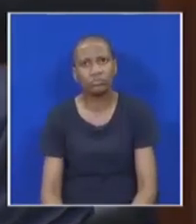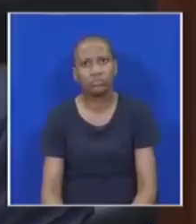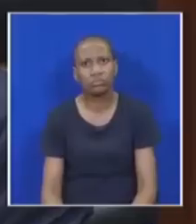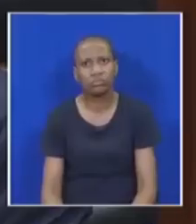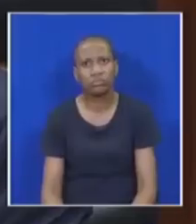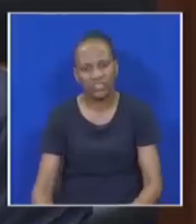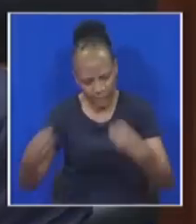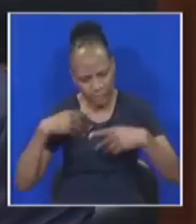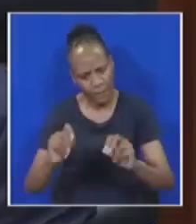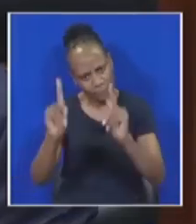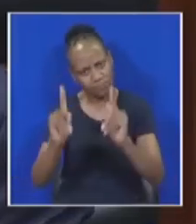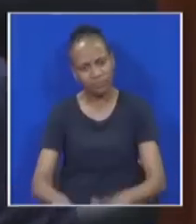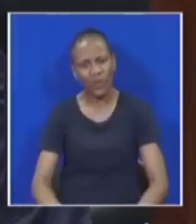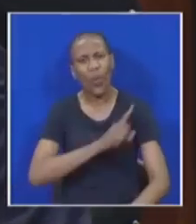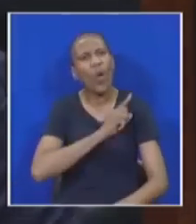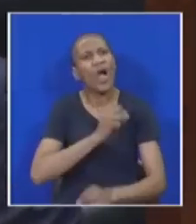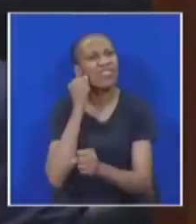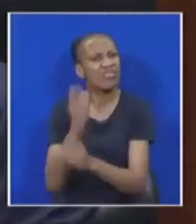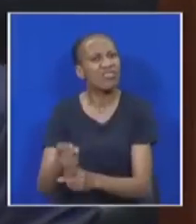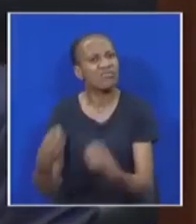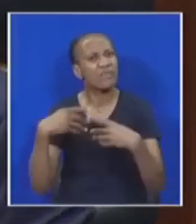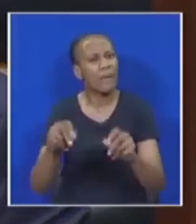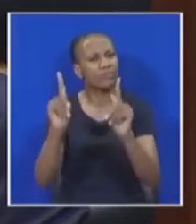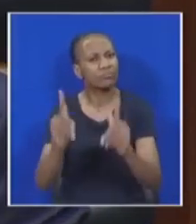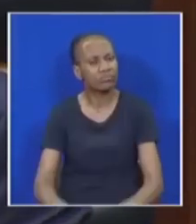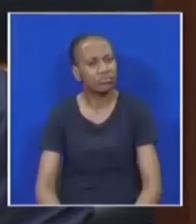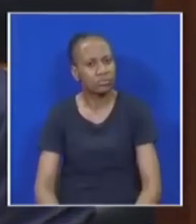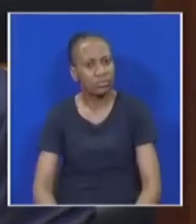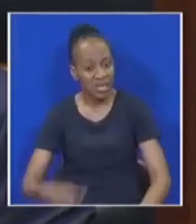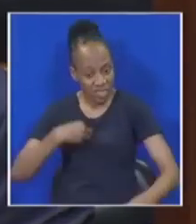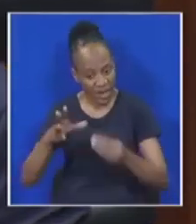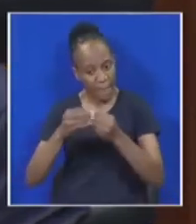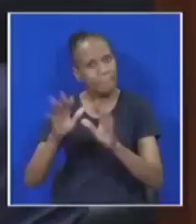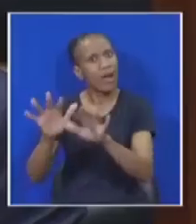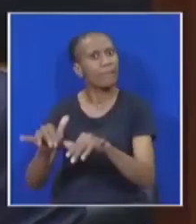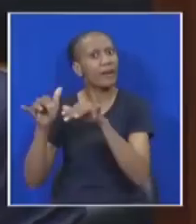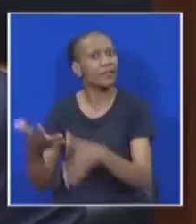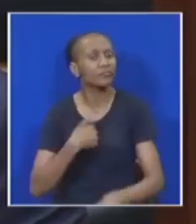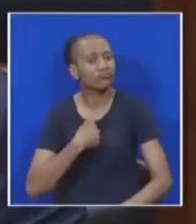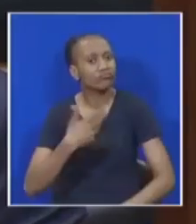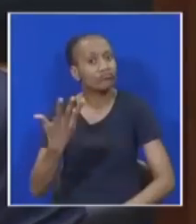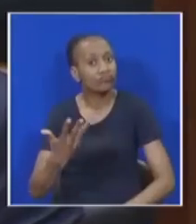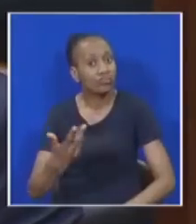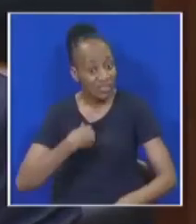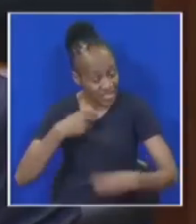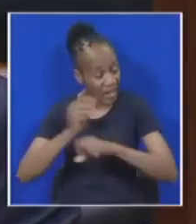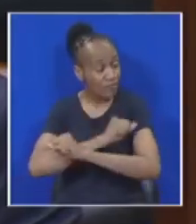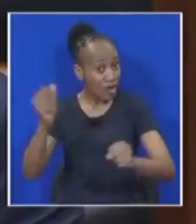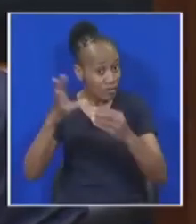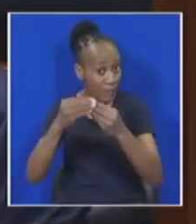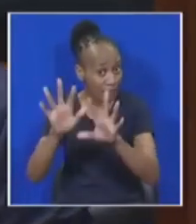Take your seat. Why you going to come? Honourable Members, we have made rulings on this matter before,